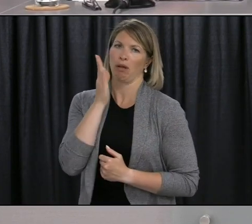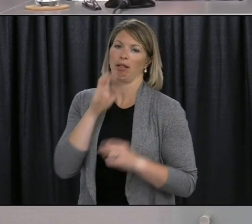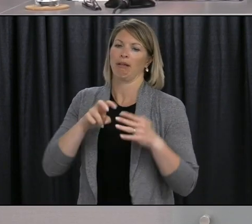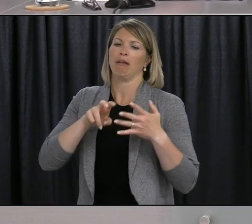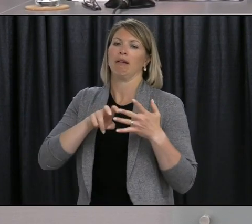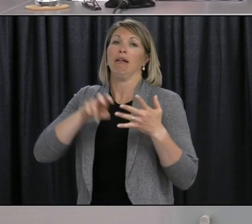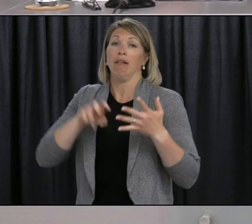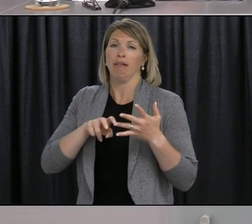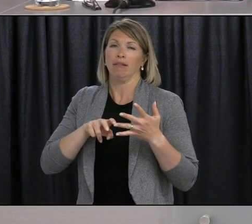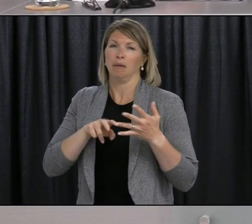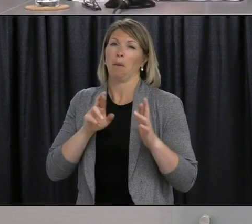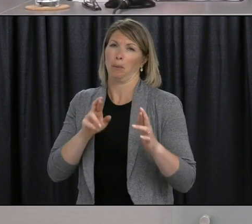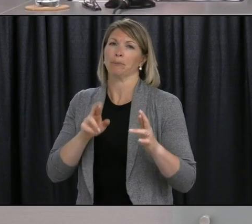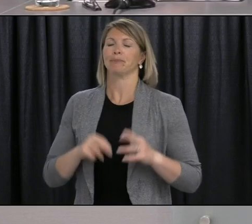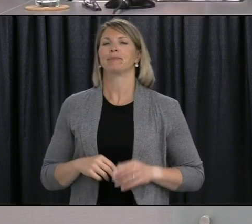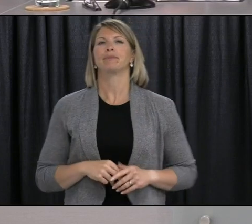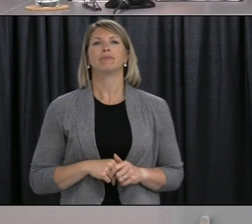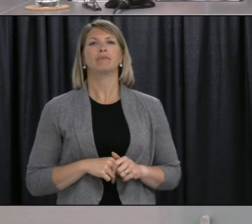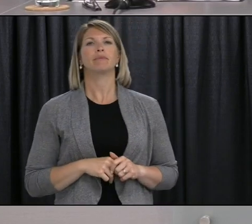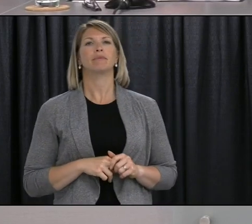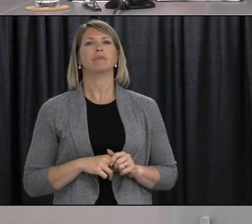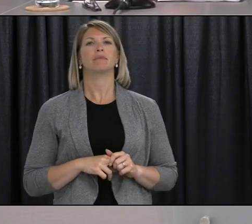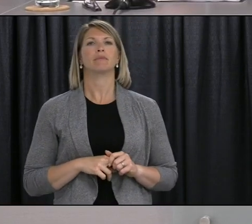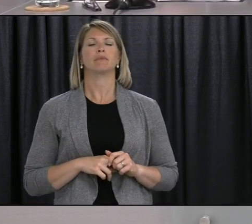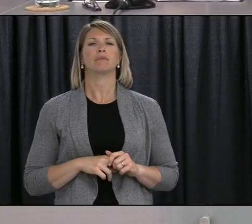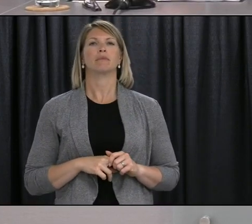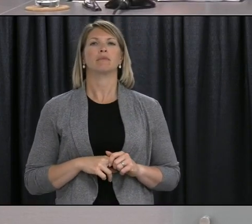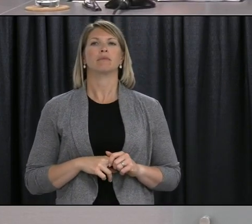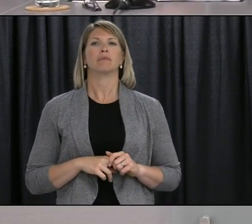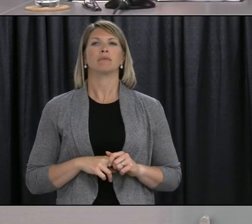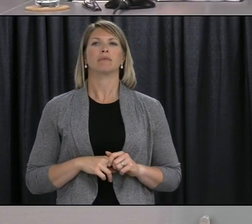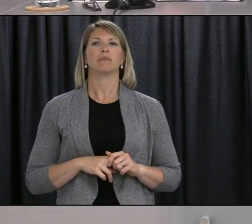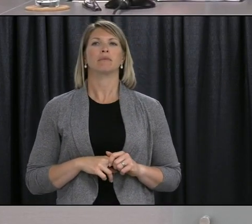question was, I wanted to ask about